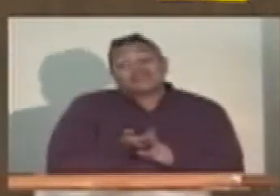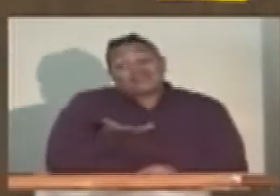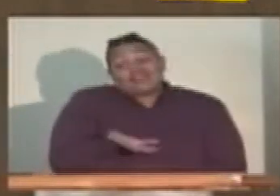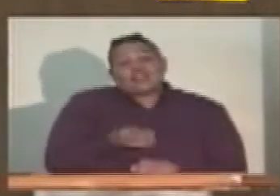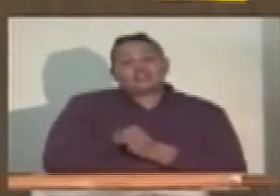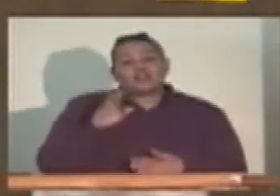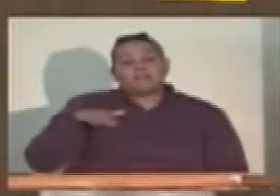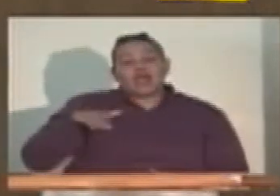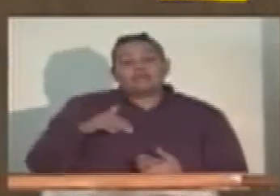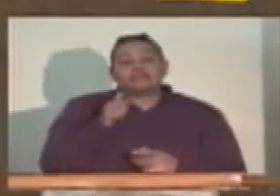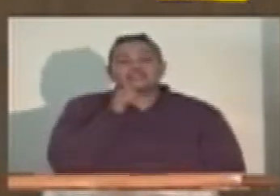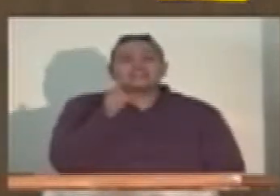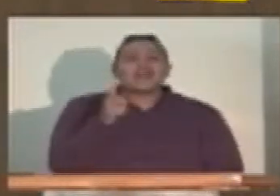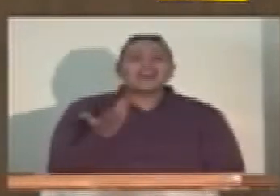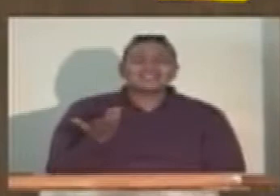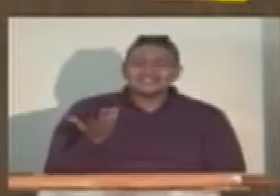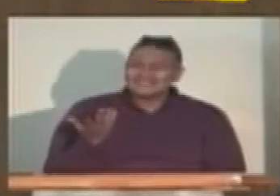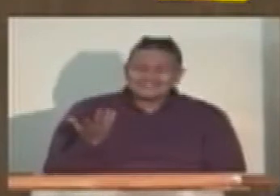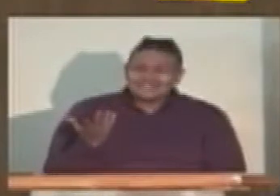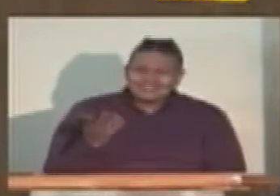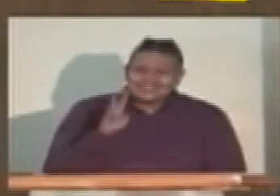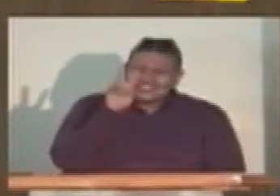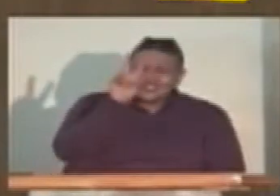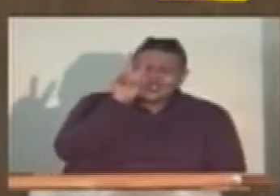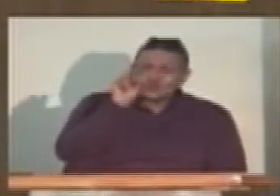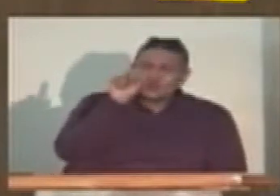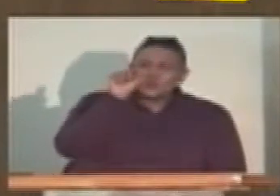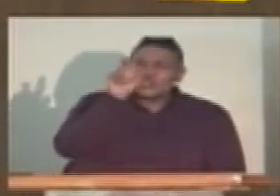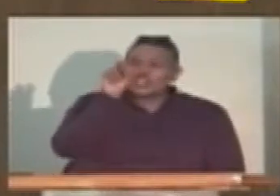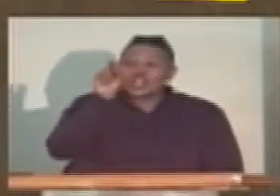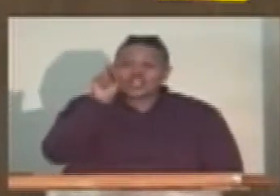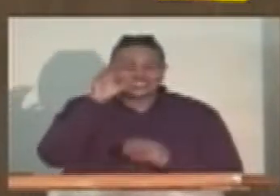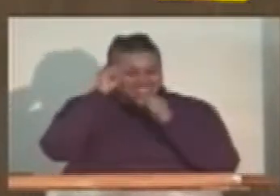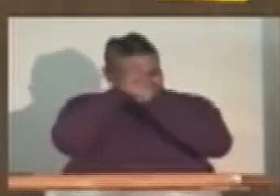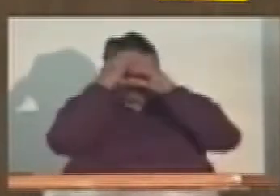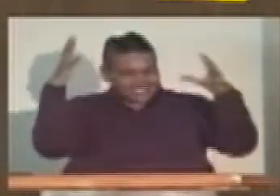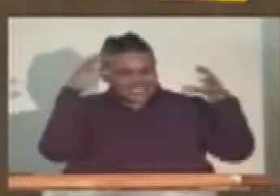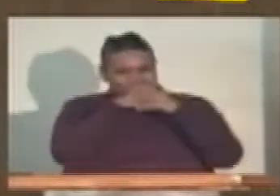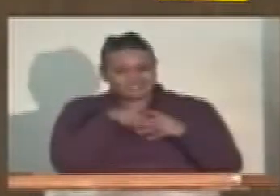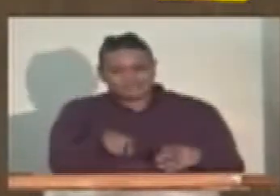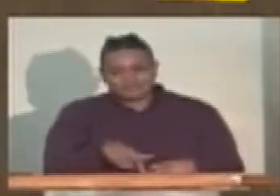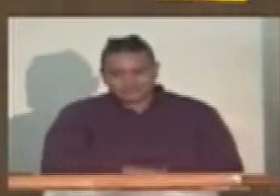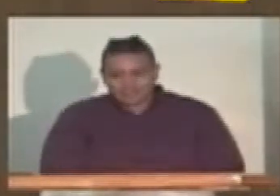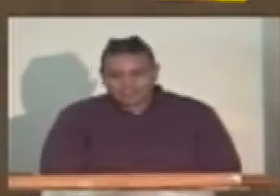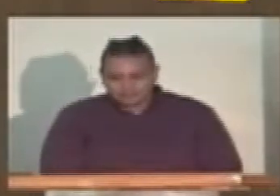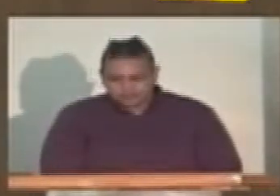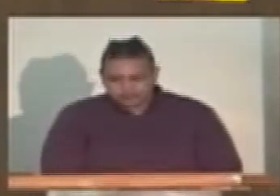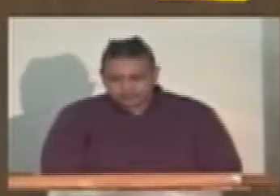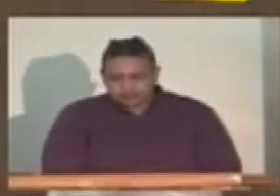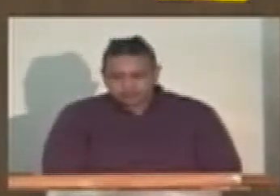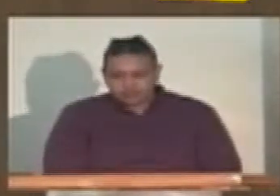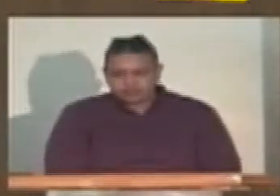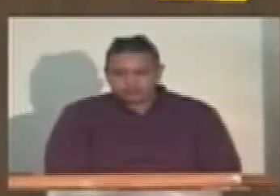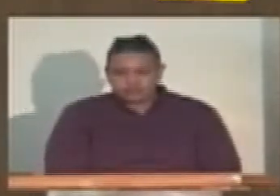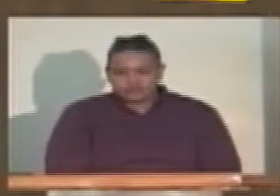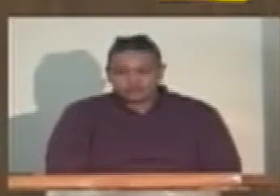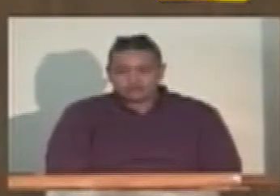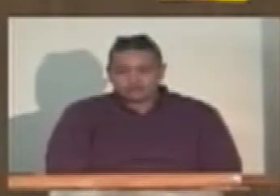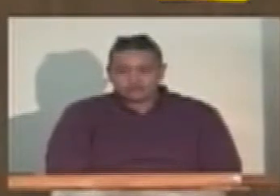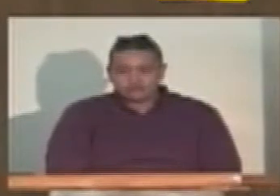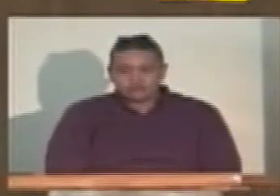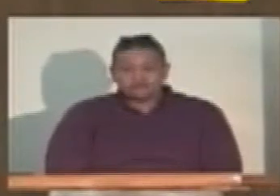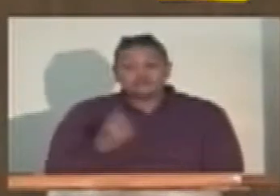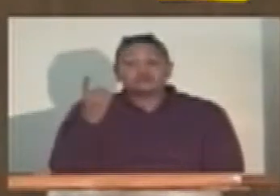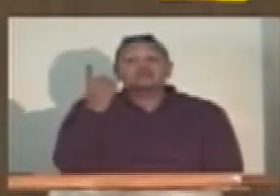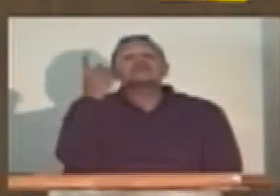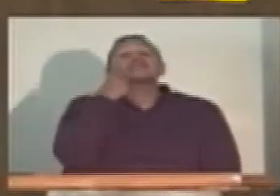Parliament, is not advancing our 23rd vision. The late Professor Rex Dennerford once said, and